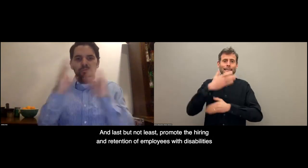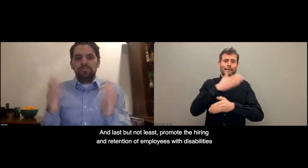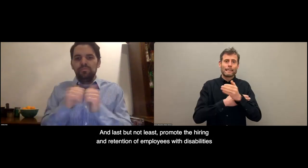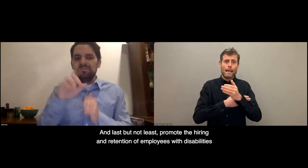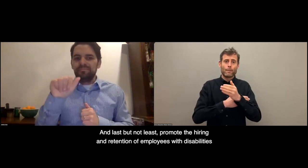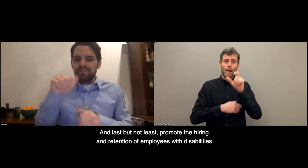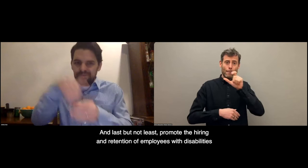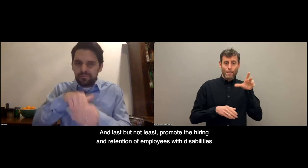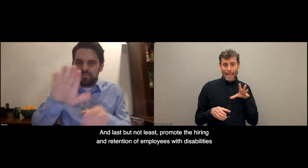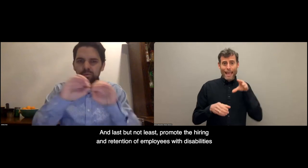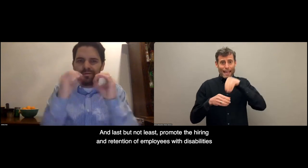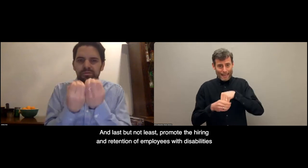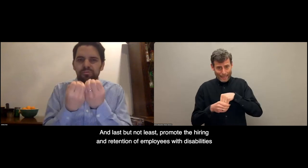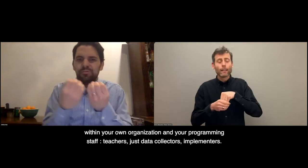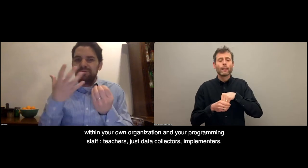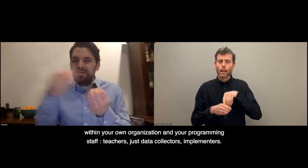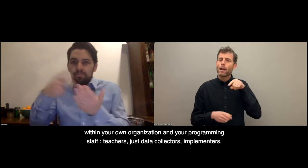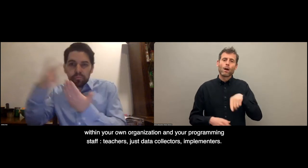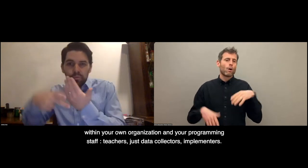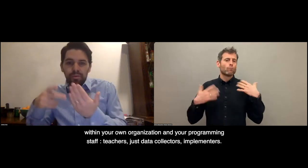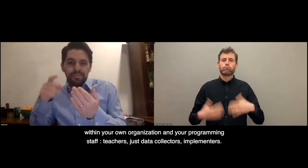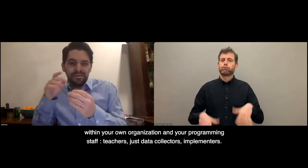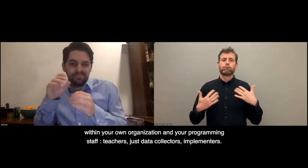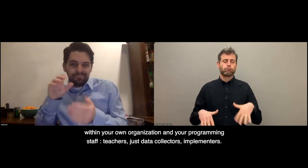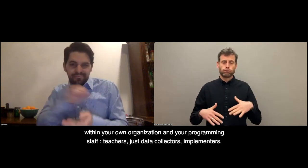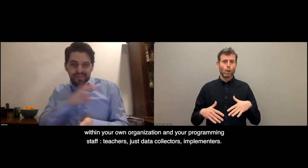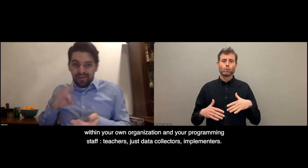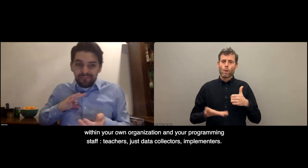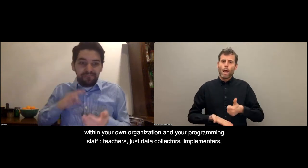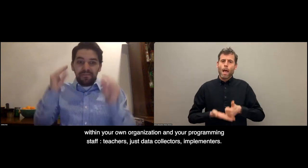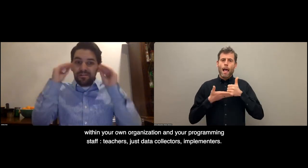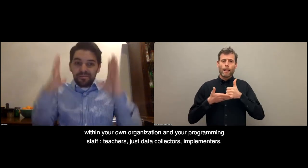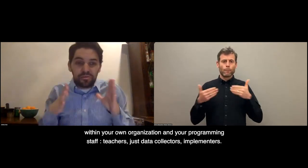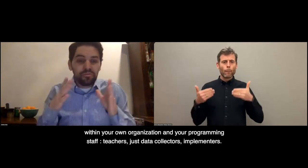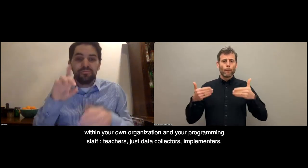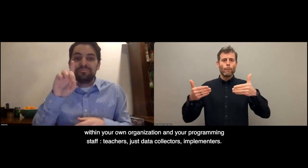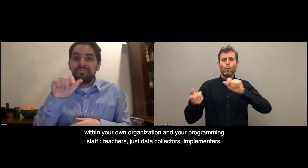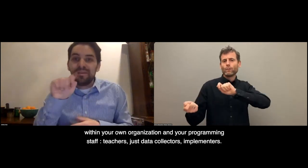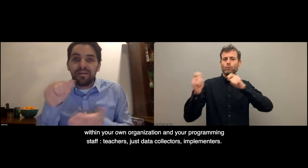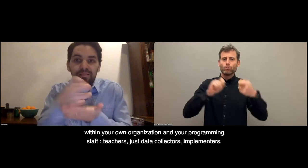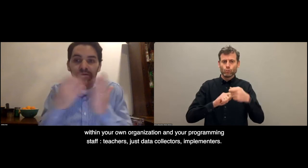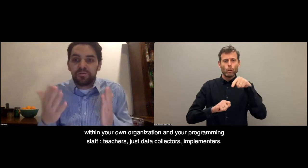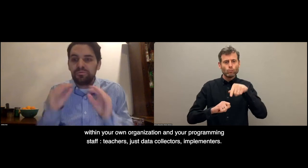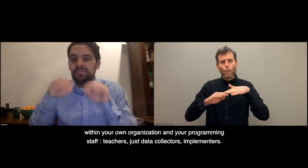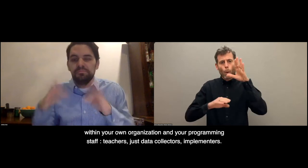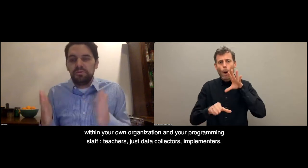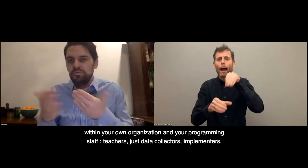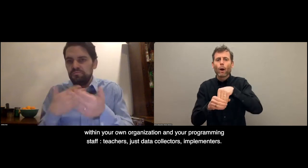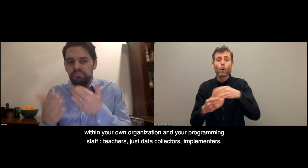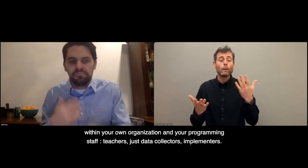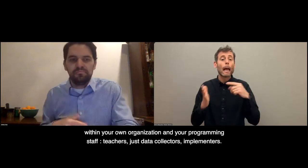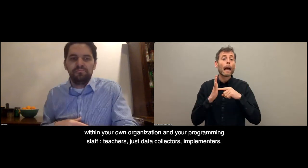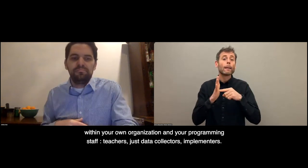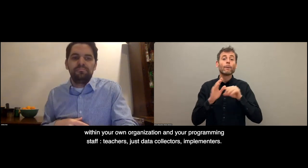retention of employees with disabilities within your own organization and your programming staff, teachers,